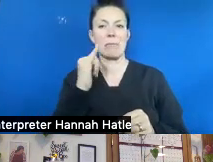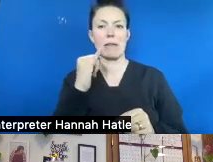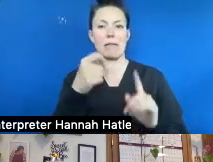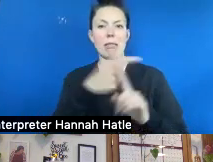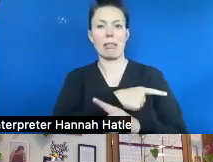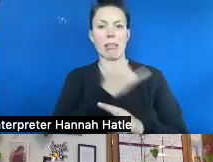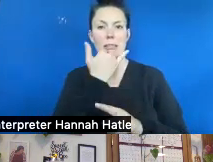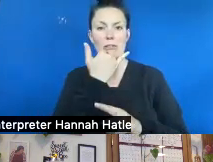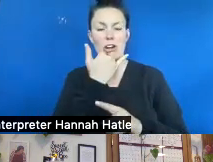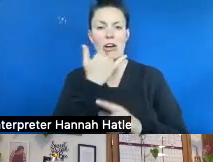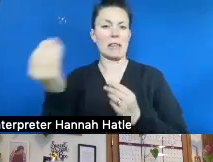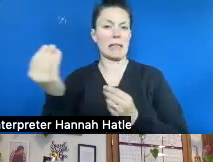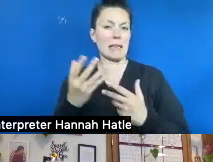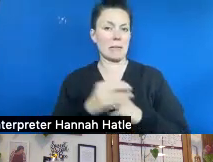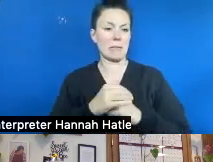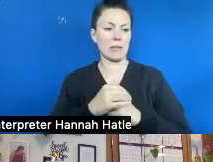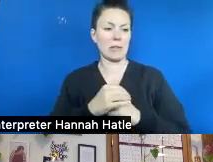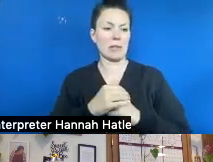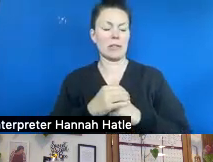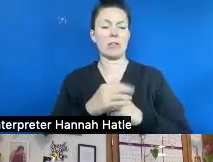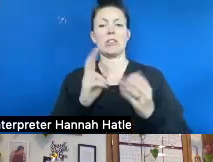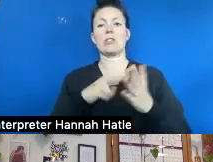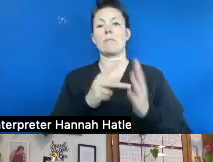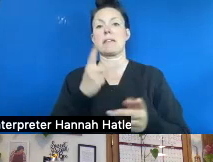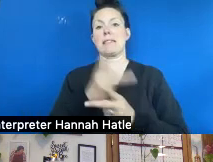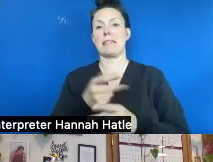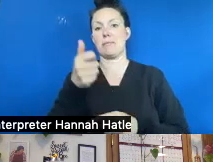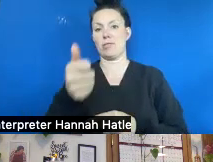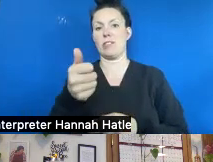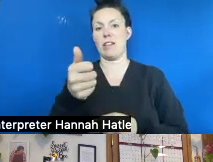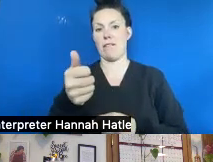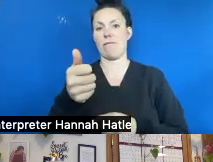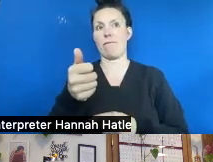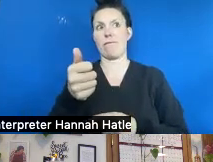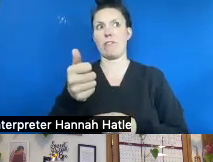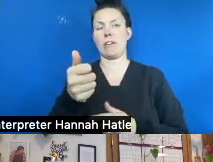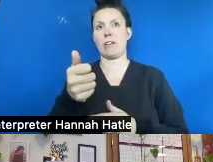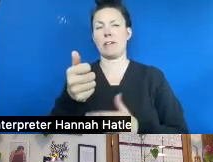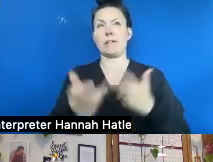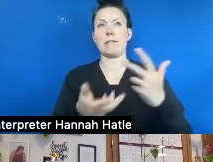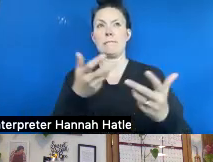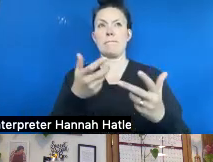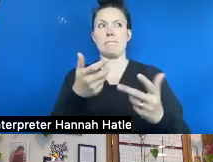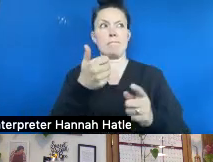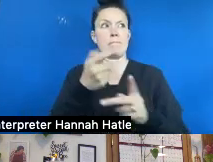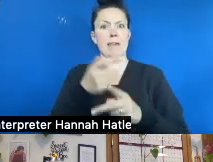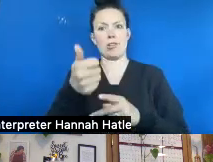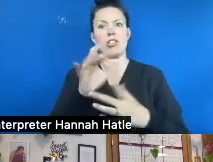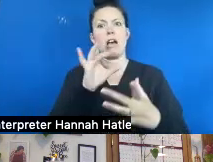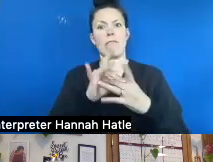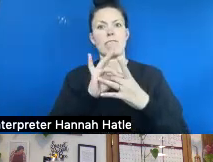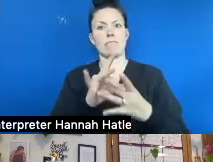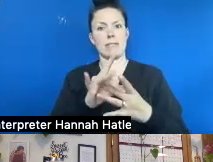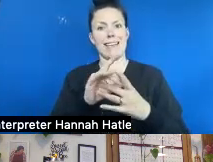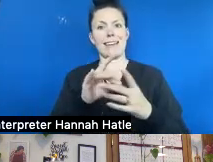only way we're going to learn is by keeping ourselves you know, connected to our